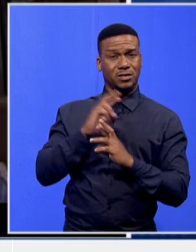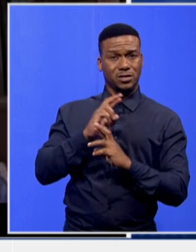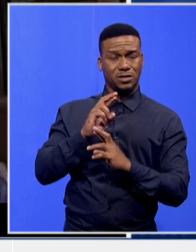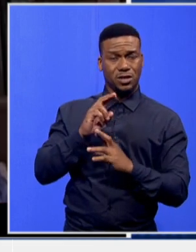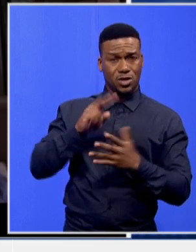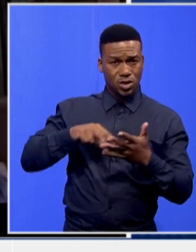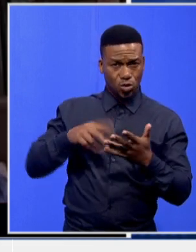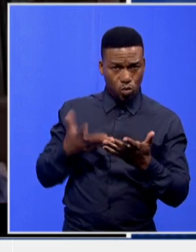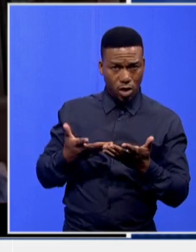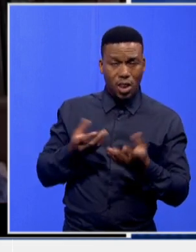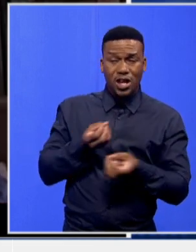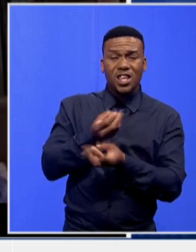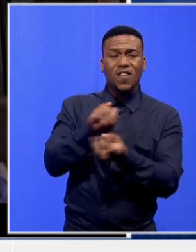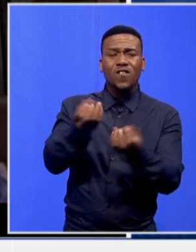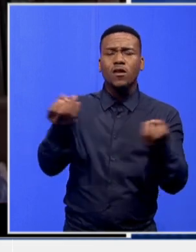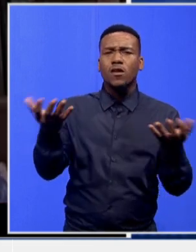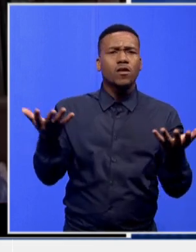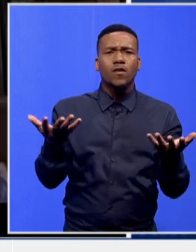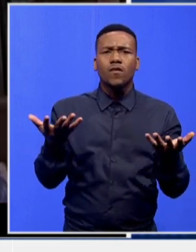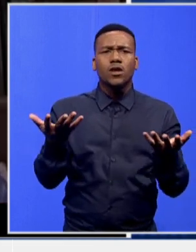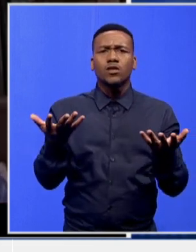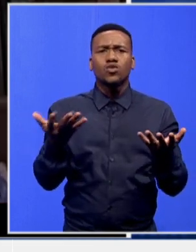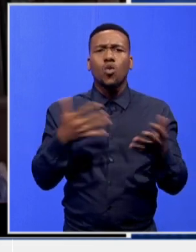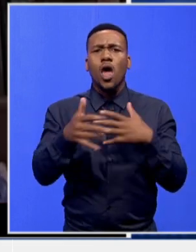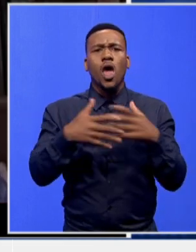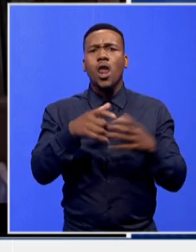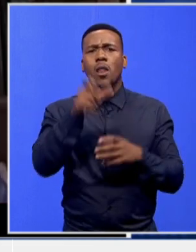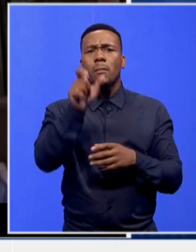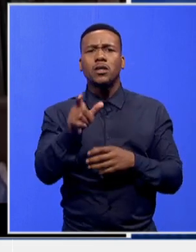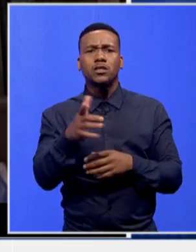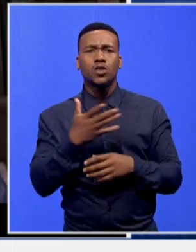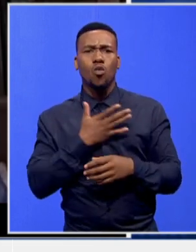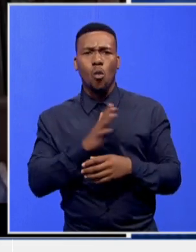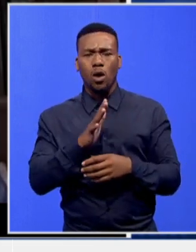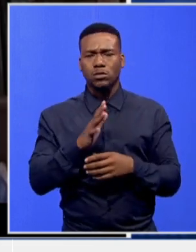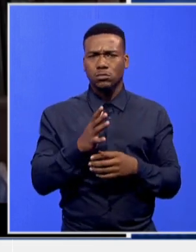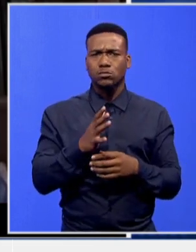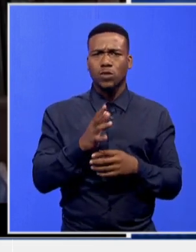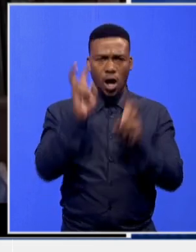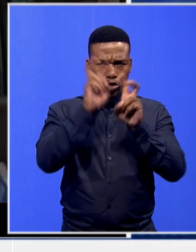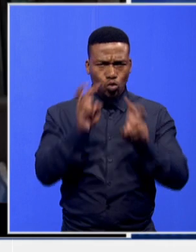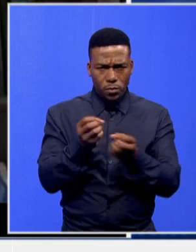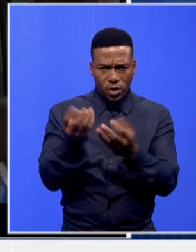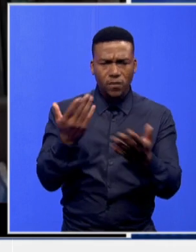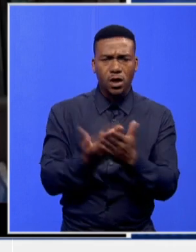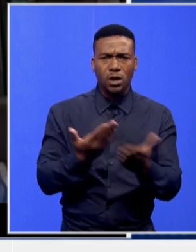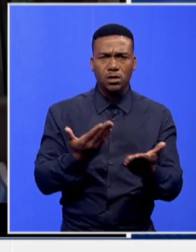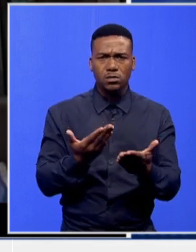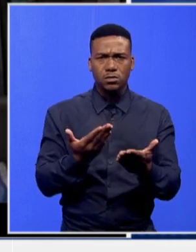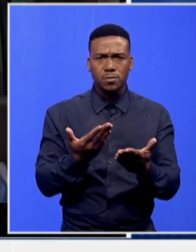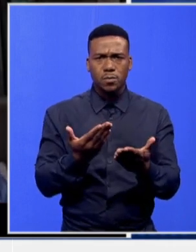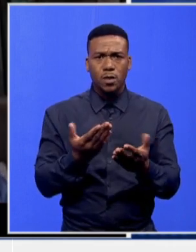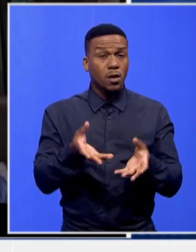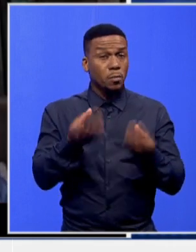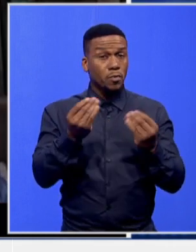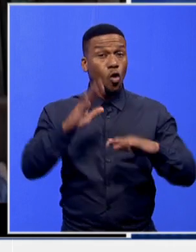it available to anybody that wants to look into the integrated report. It is available on Eskom's